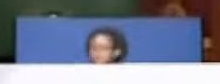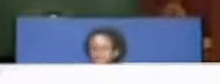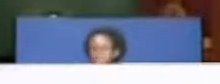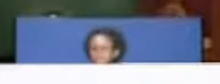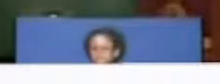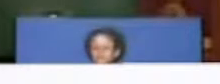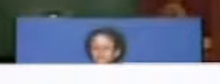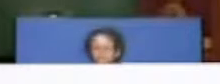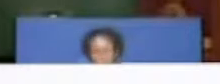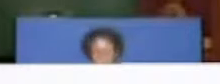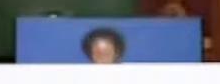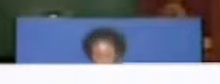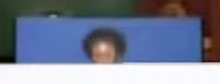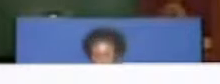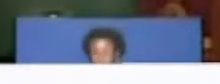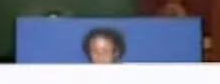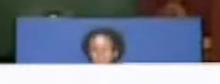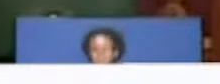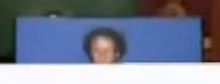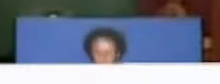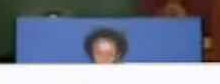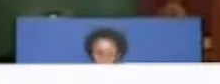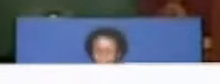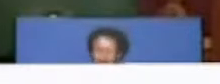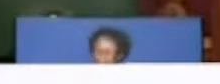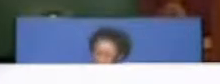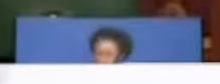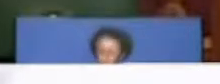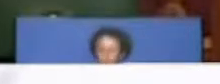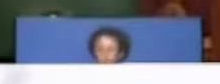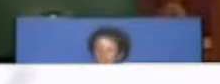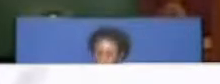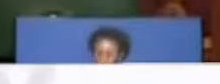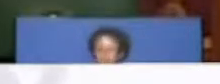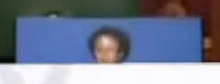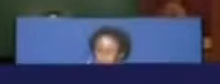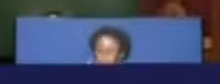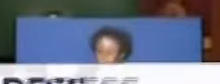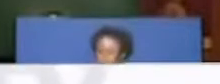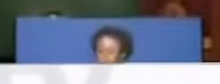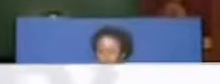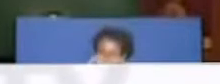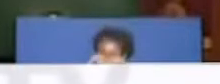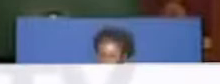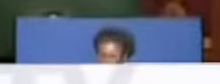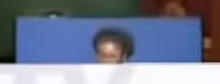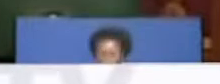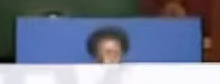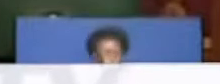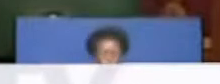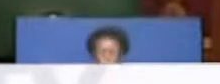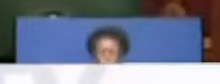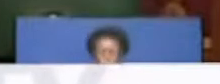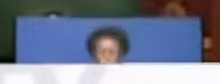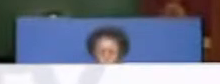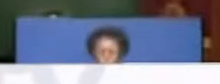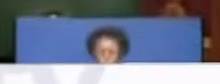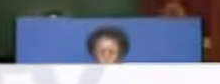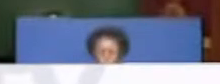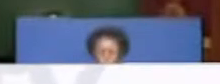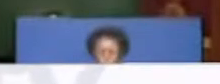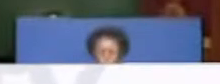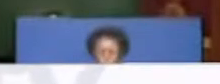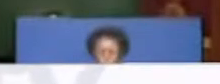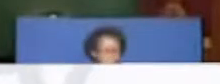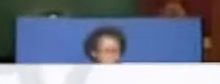demonstrated in word and in deed that devolution is a powerful driver of social economic